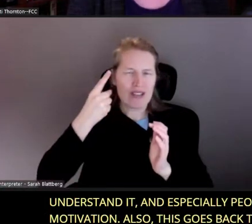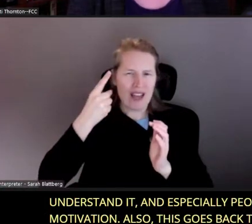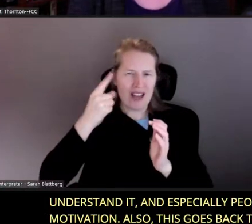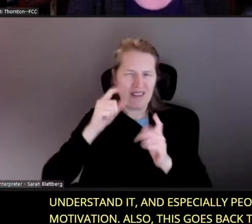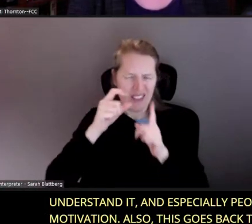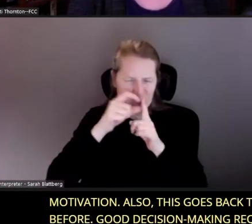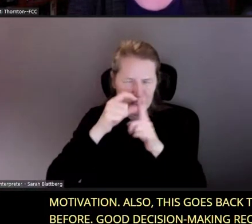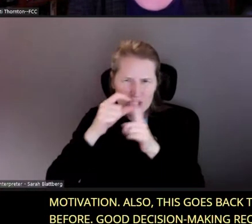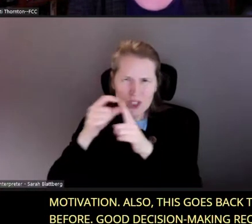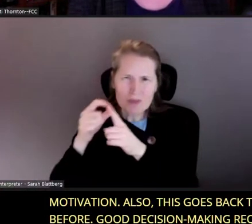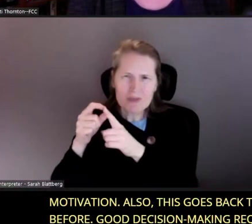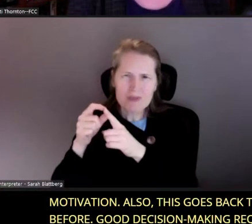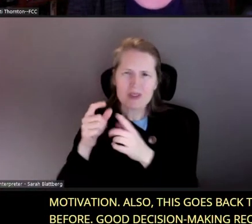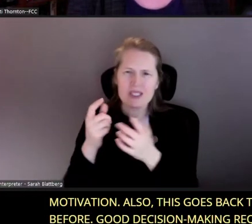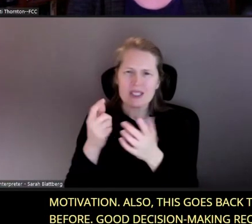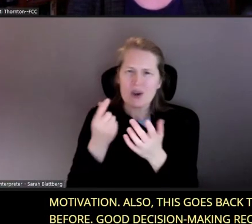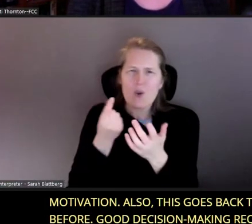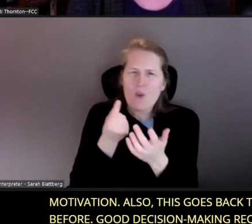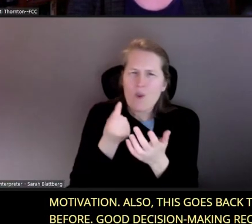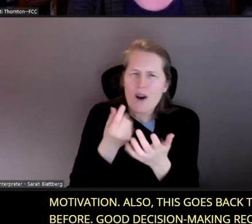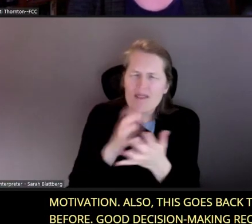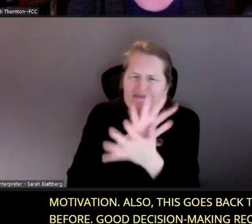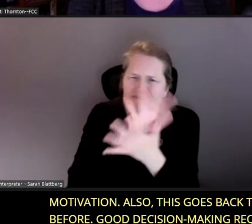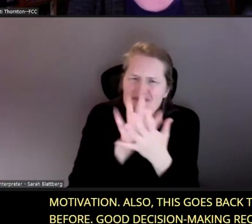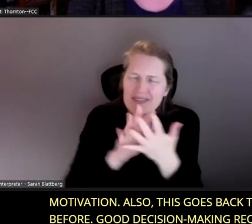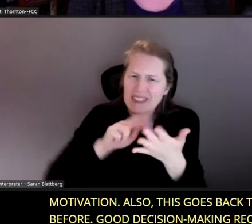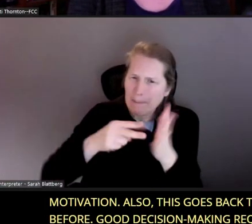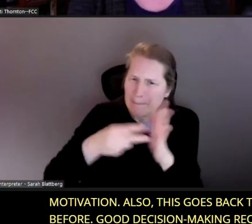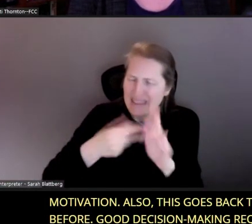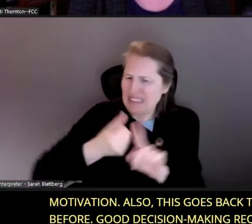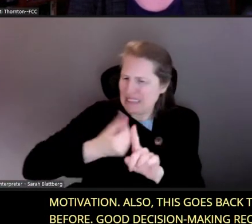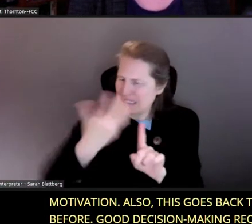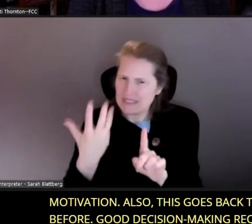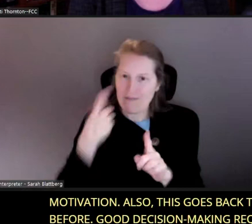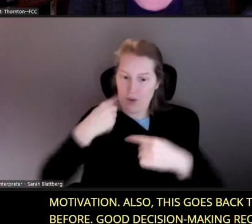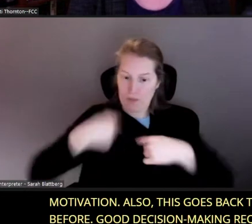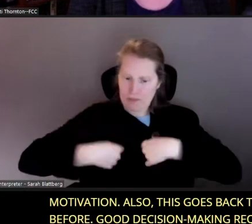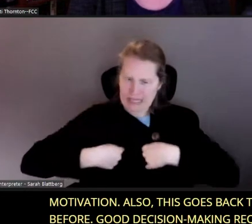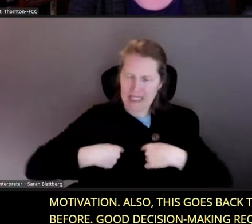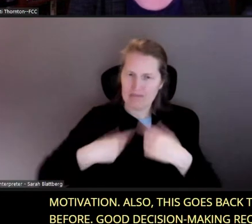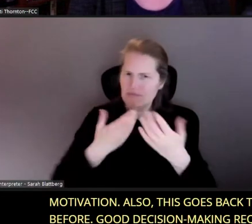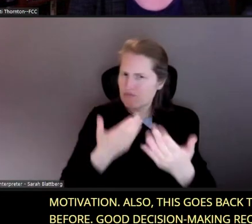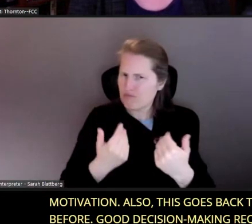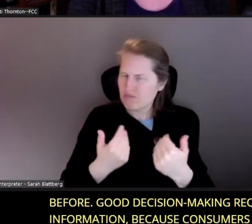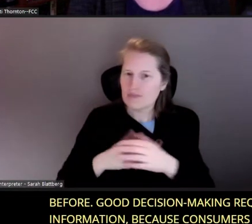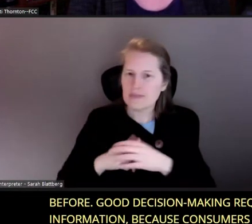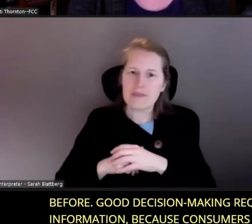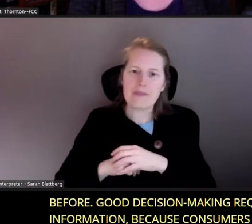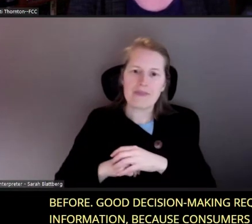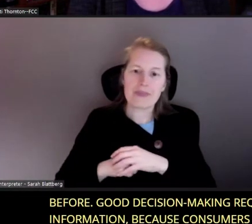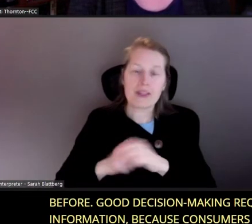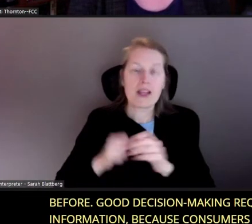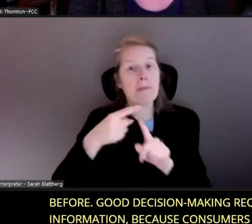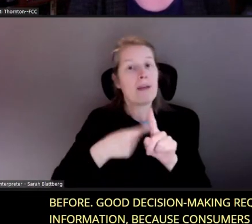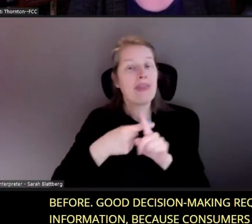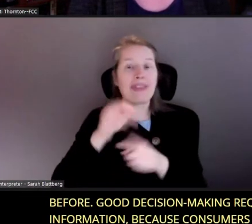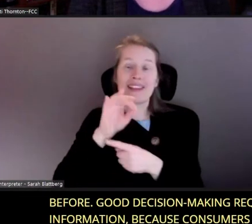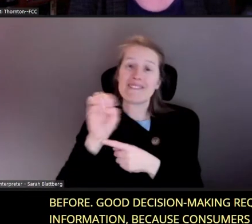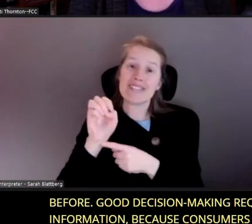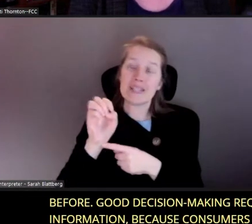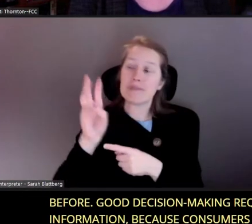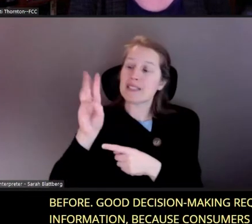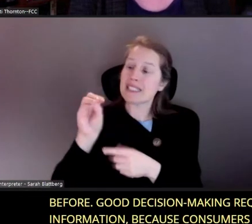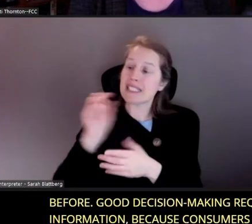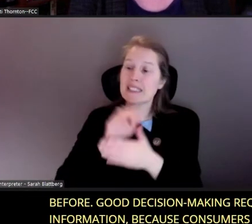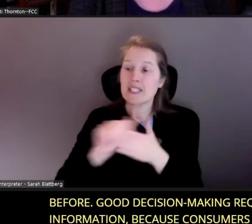that provided broadband information for their decision. They have to, if there's a monthly fee of $60